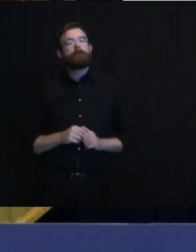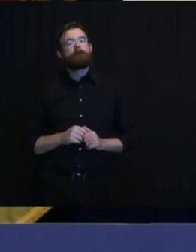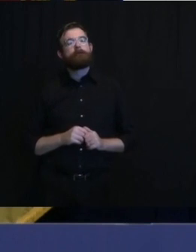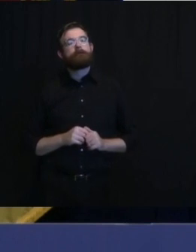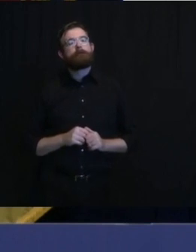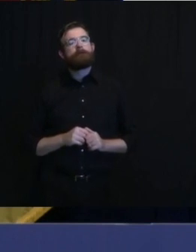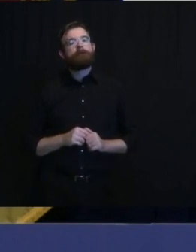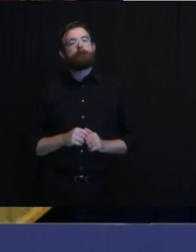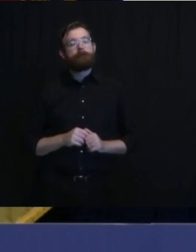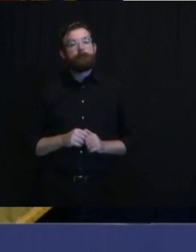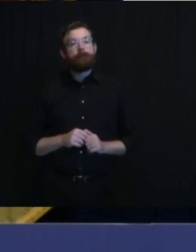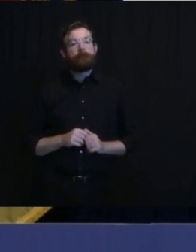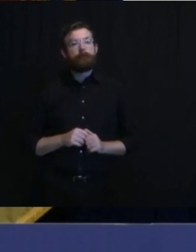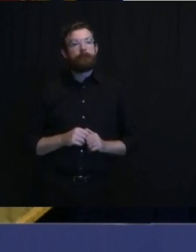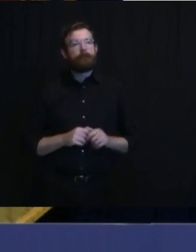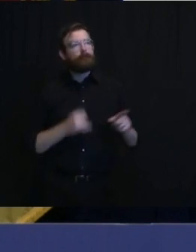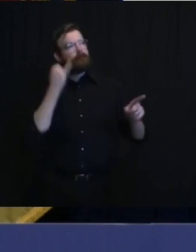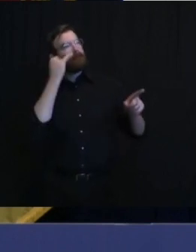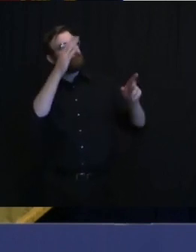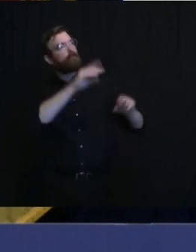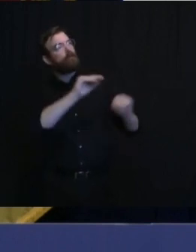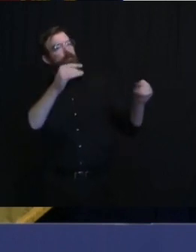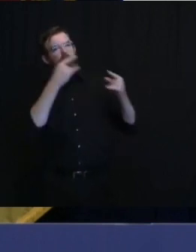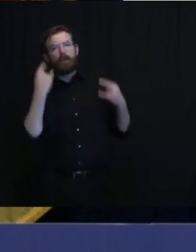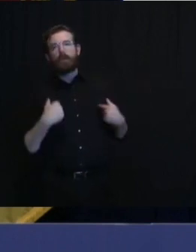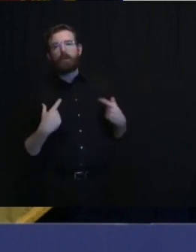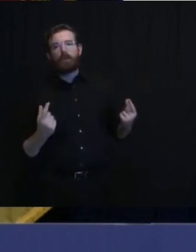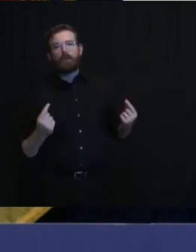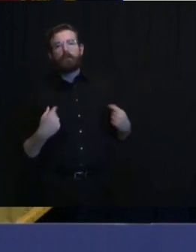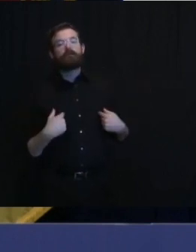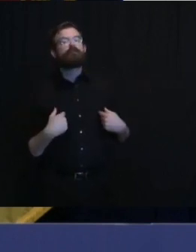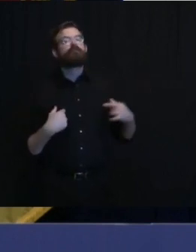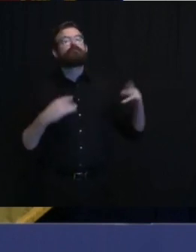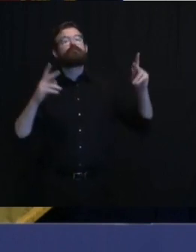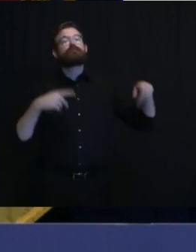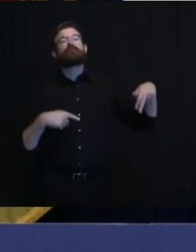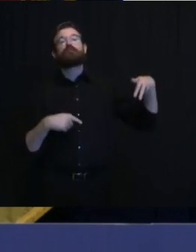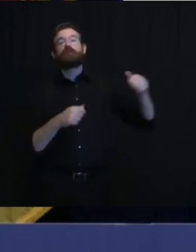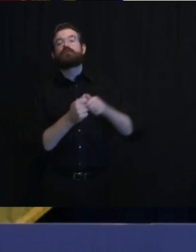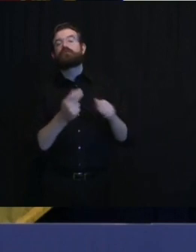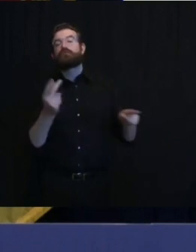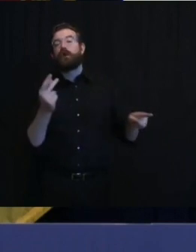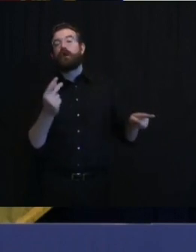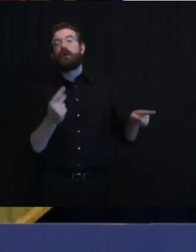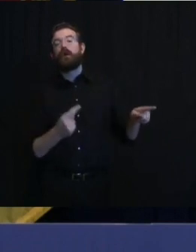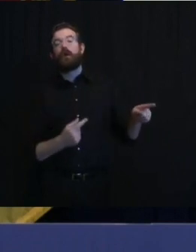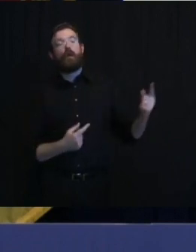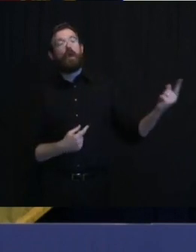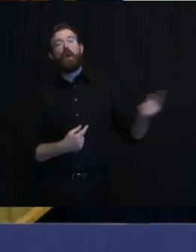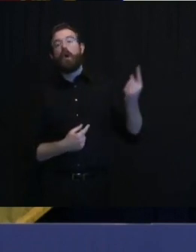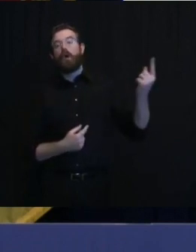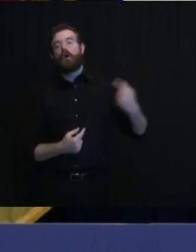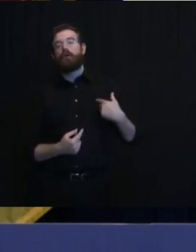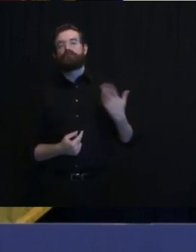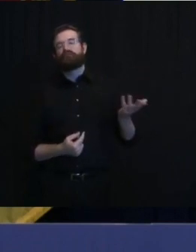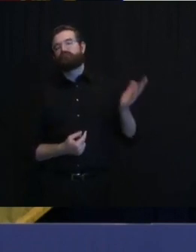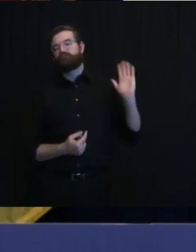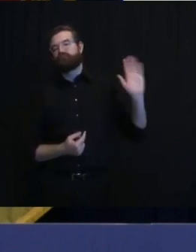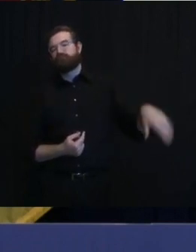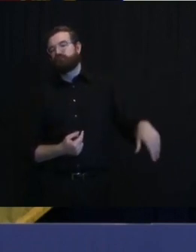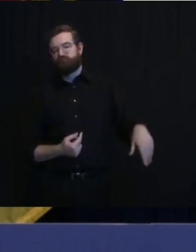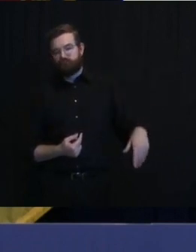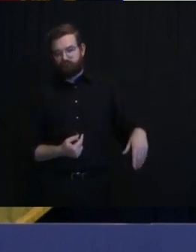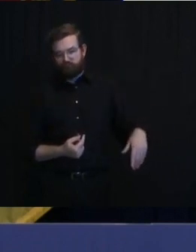out by themselves for a walk or a jog, we're not going to. That's not what we're after.